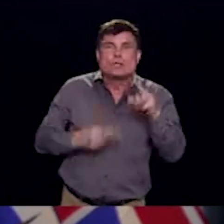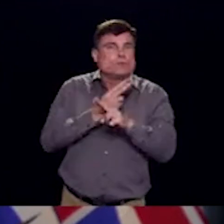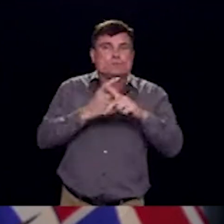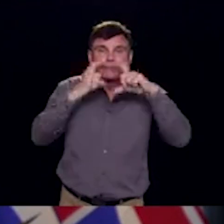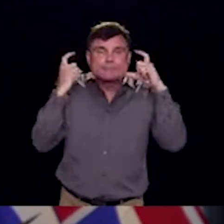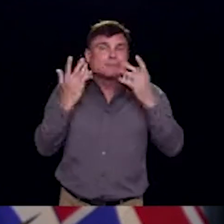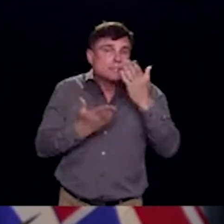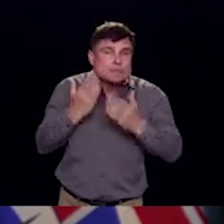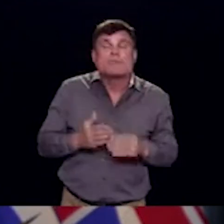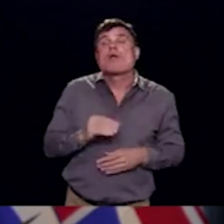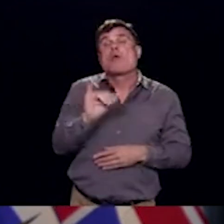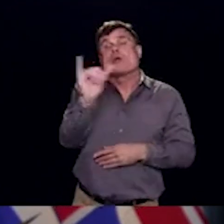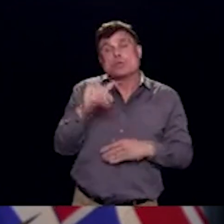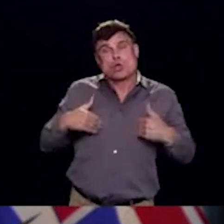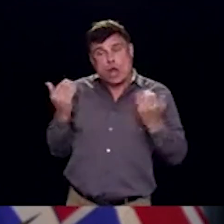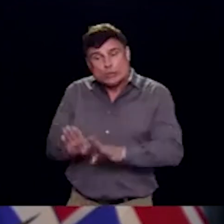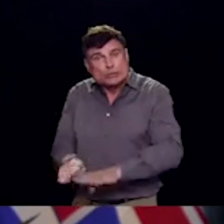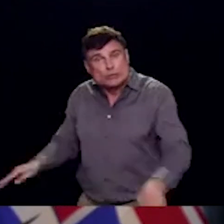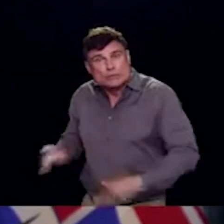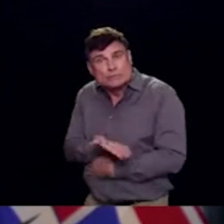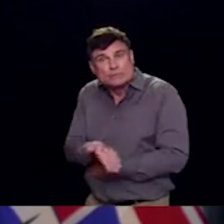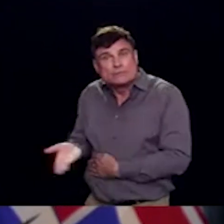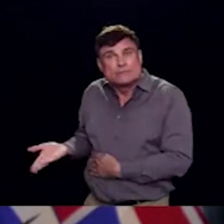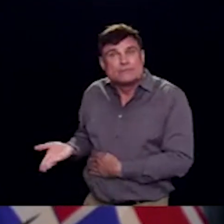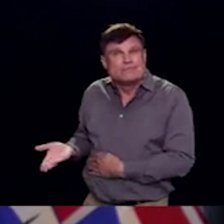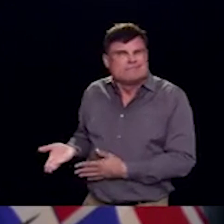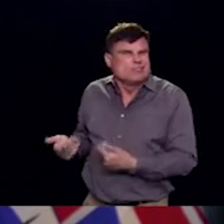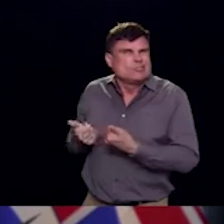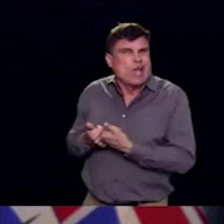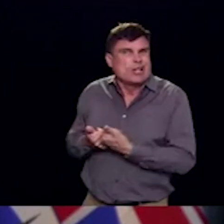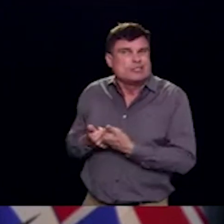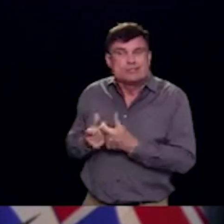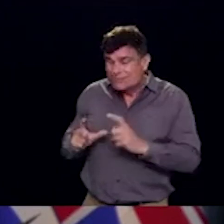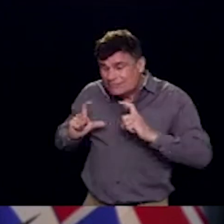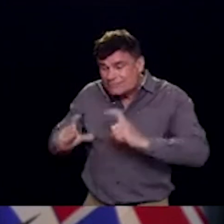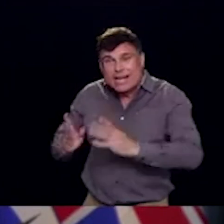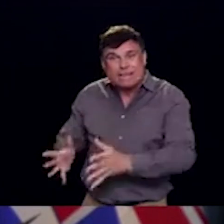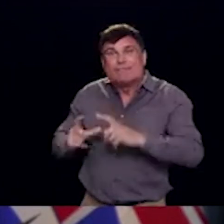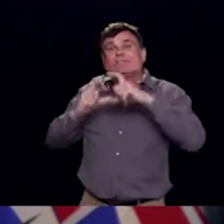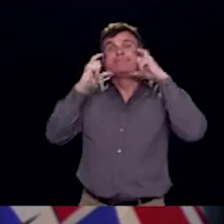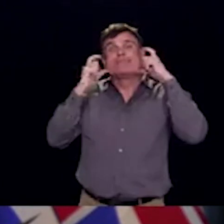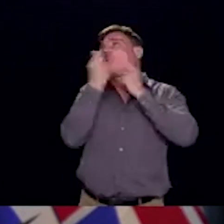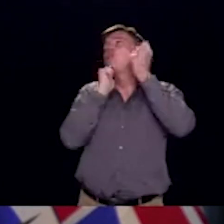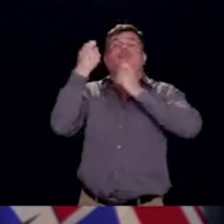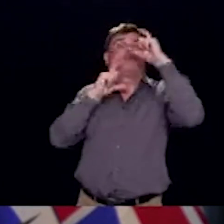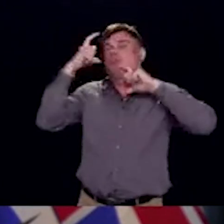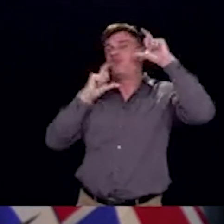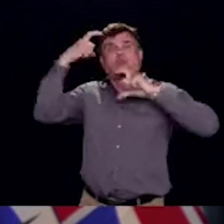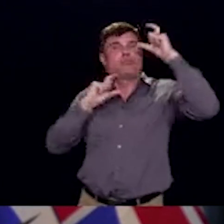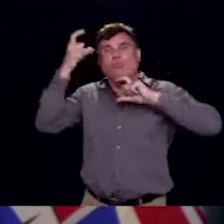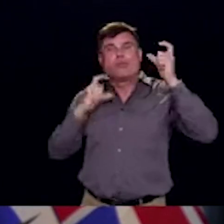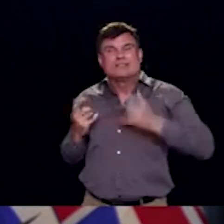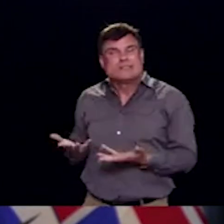with disabilities, it can be very much a challenge. So mandating it makes it a challenge. I do think you should